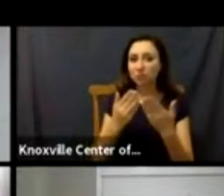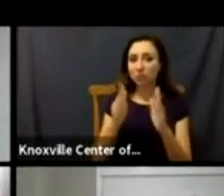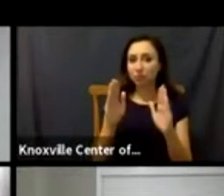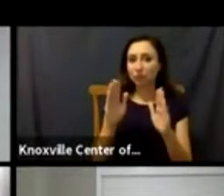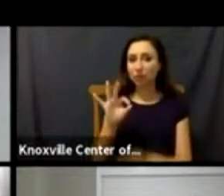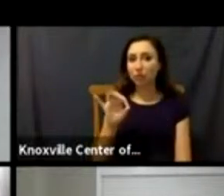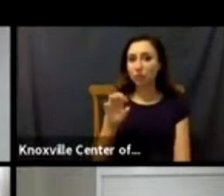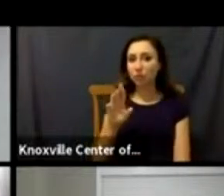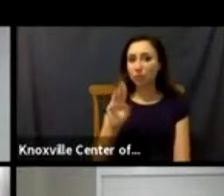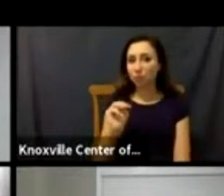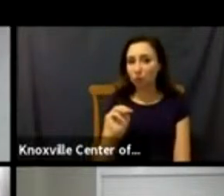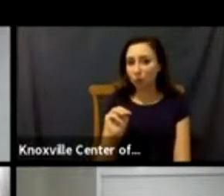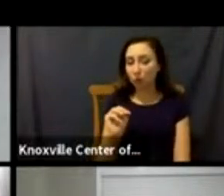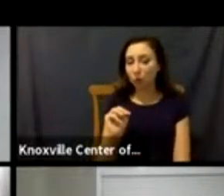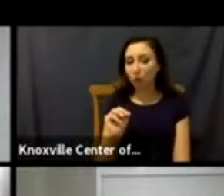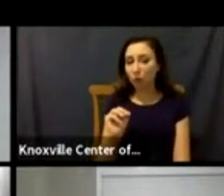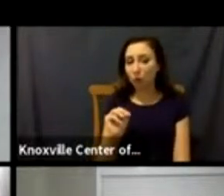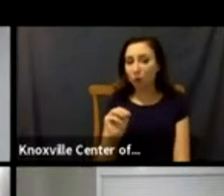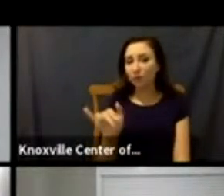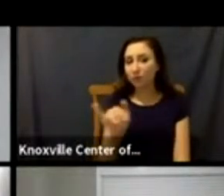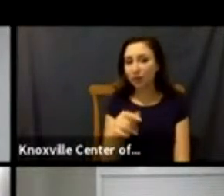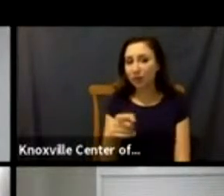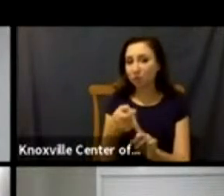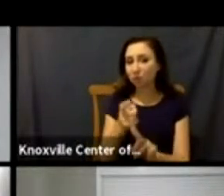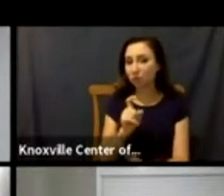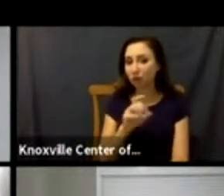manner as afforded citizens by the county commission.